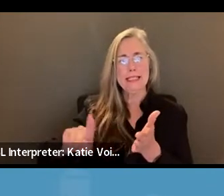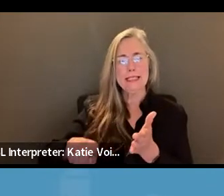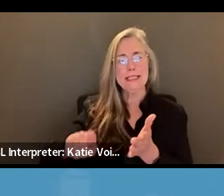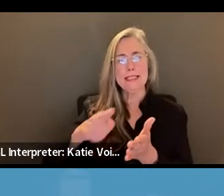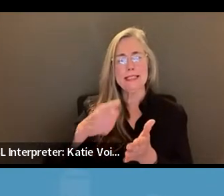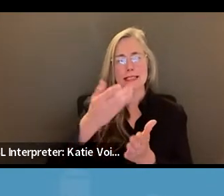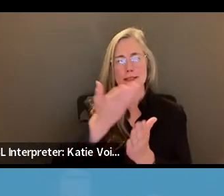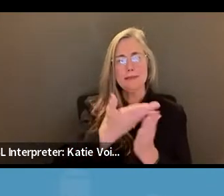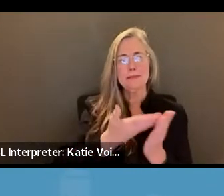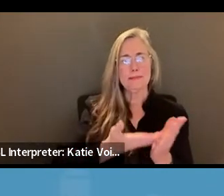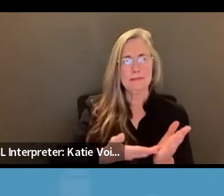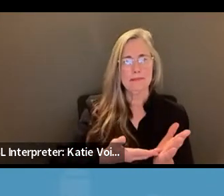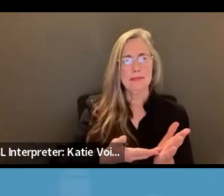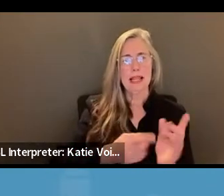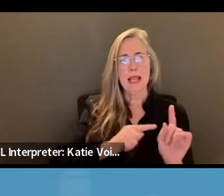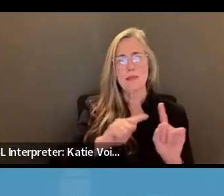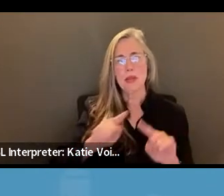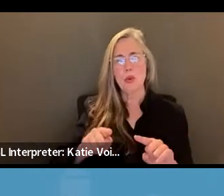1 second.